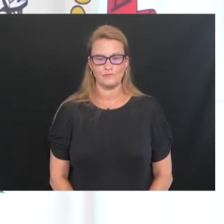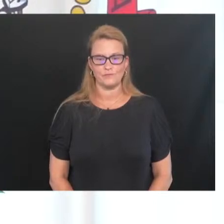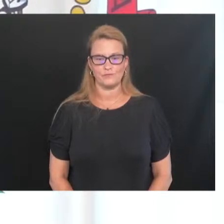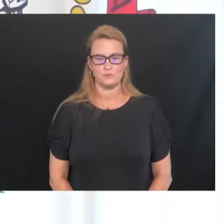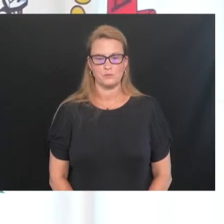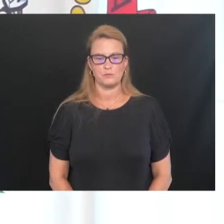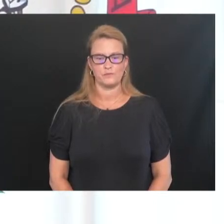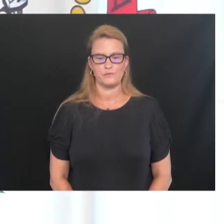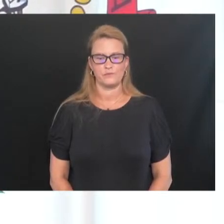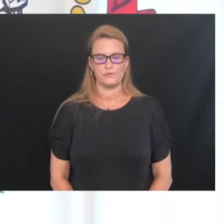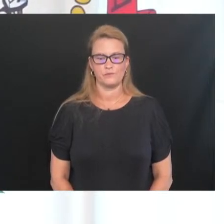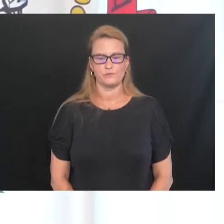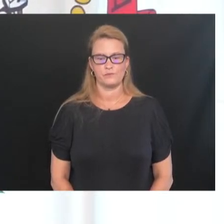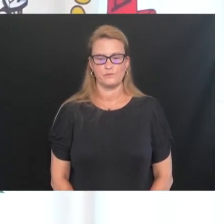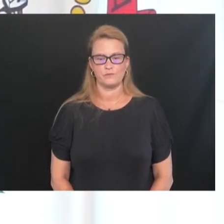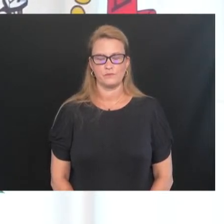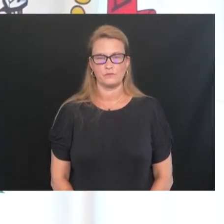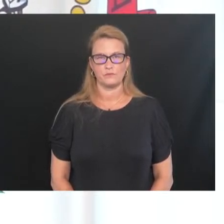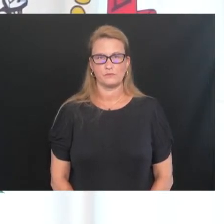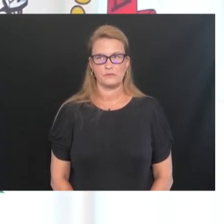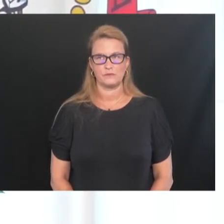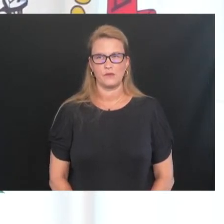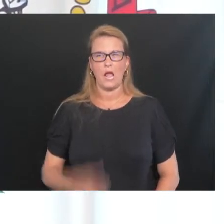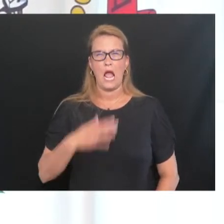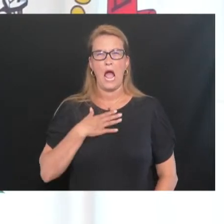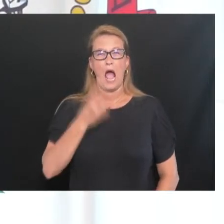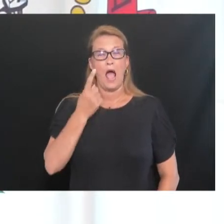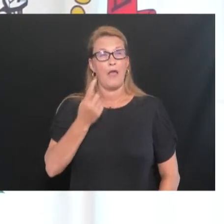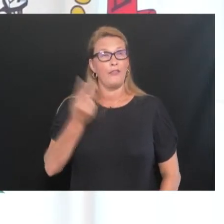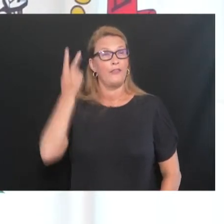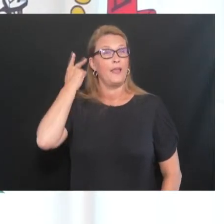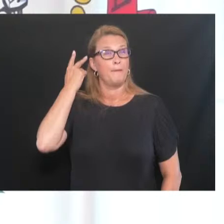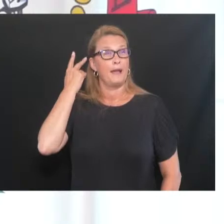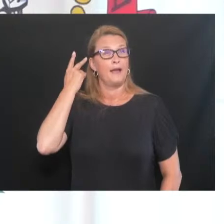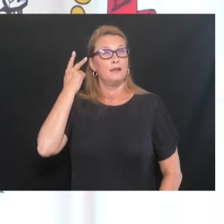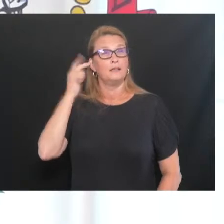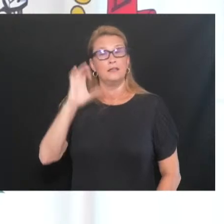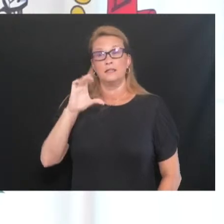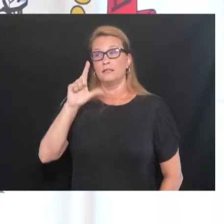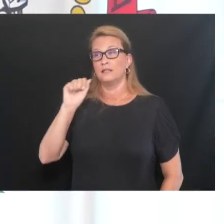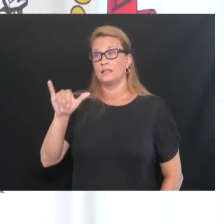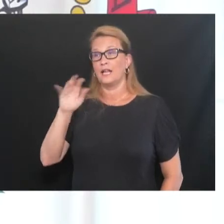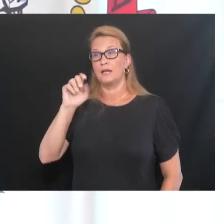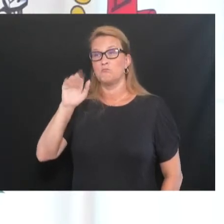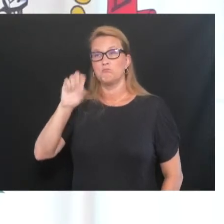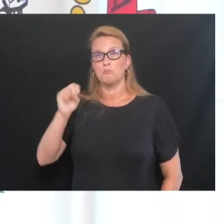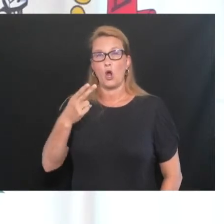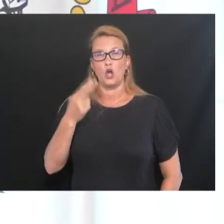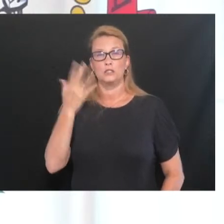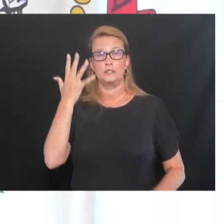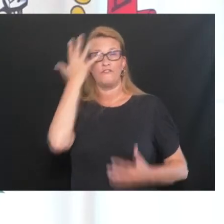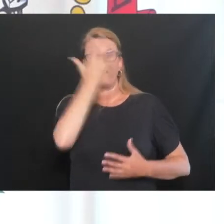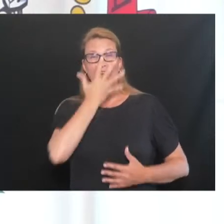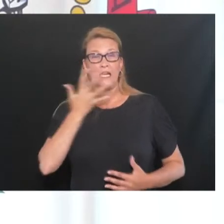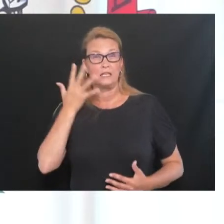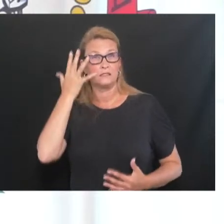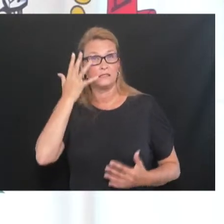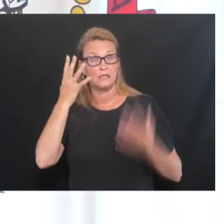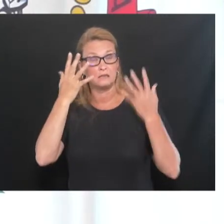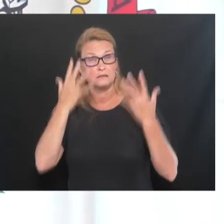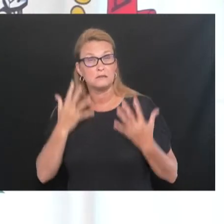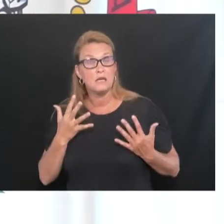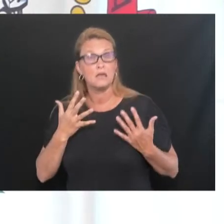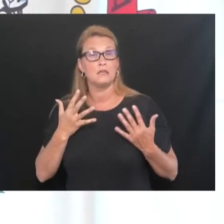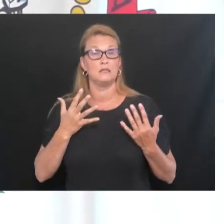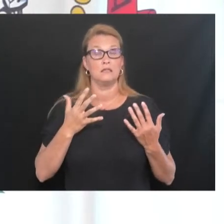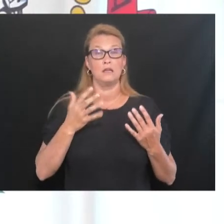I go back to just this. I go back to Clay Marsh's look on his face. I go back to all the data that we have gotten